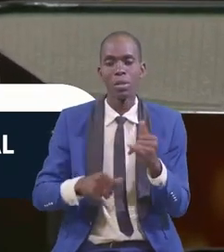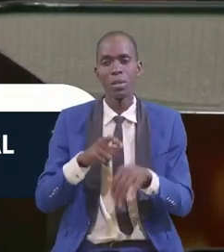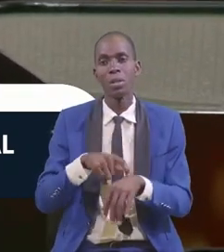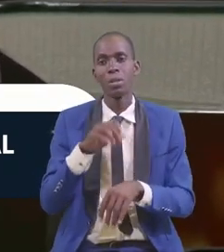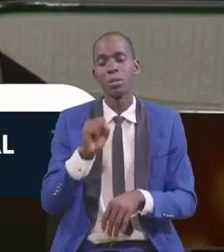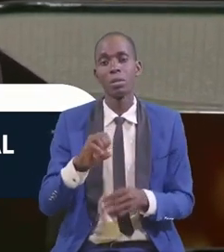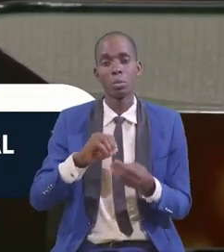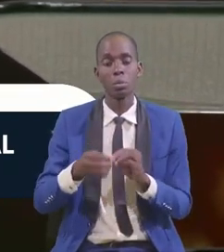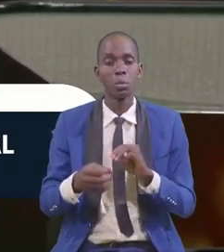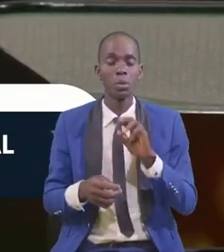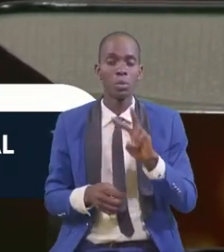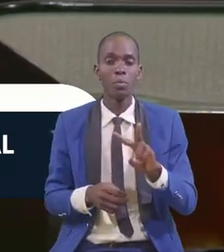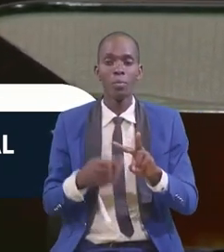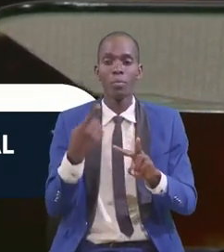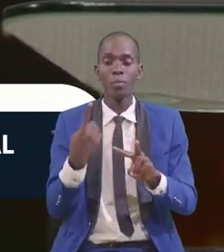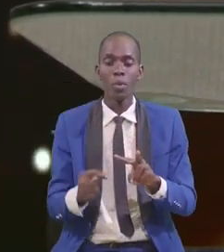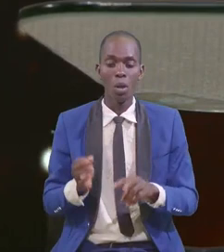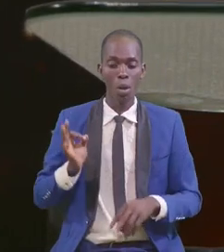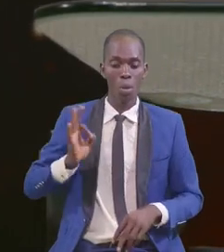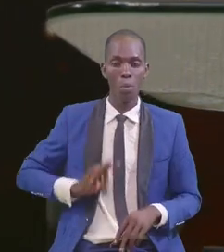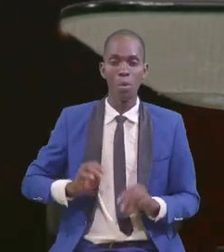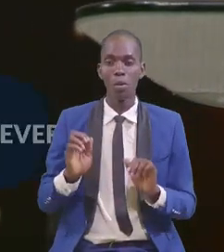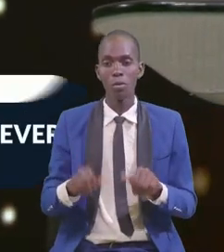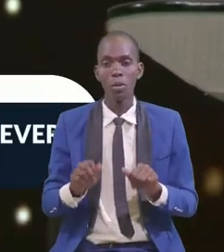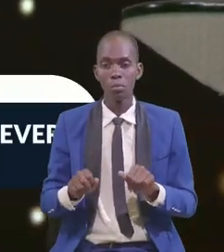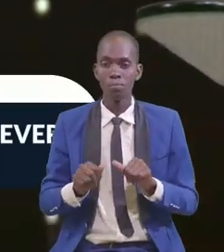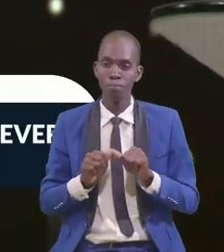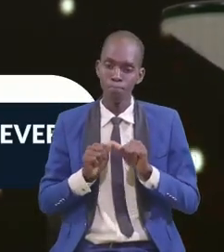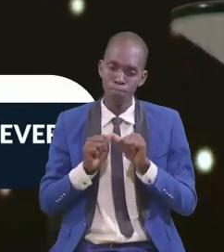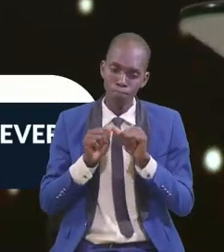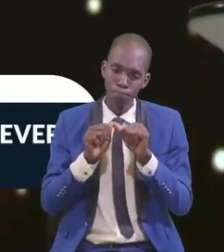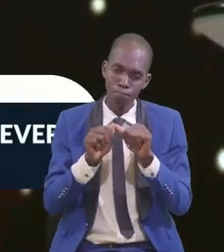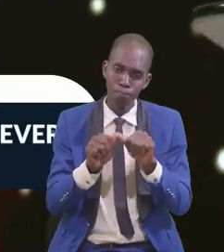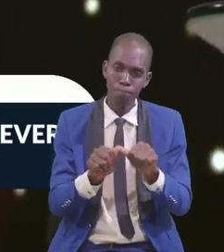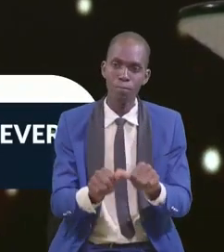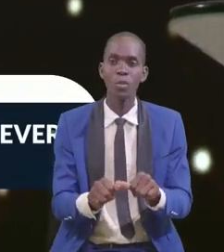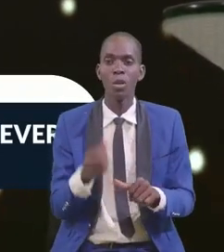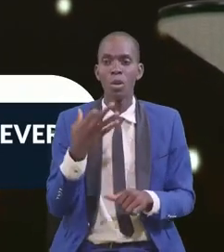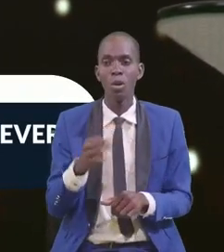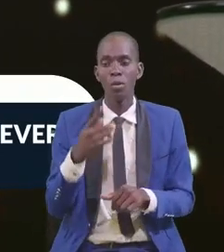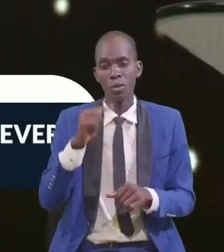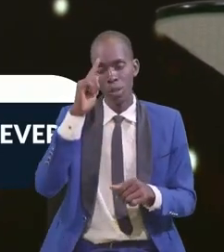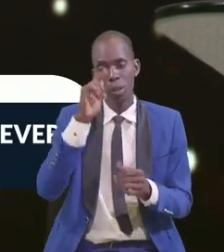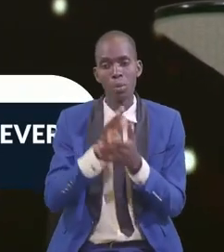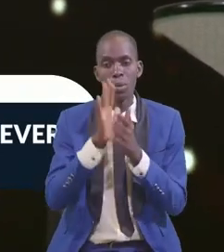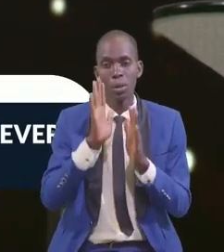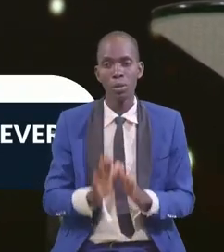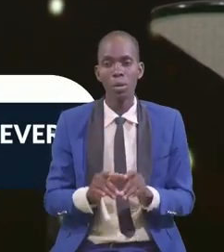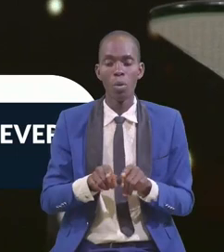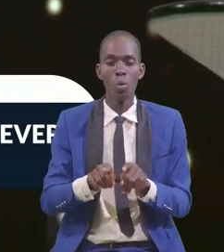times. Number two, the profitable perseverance of the believers